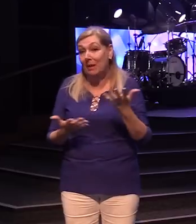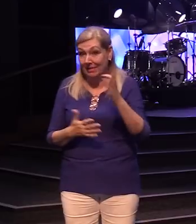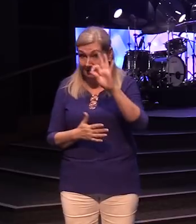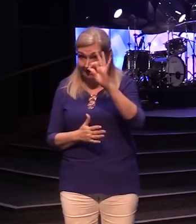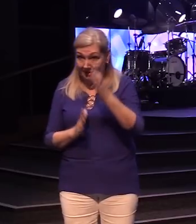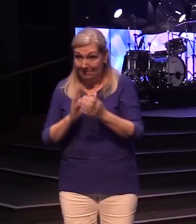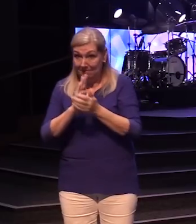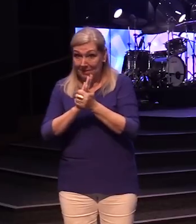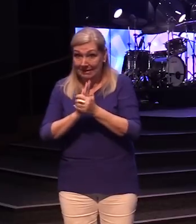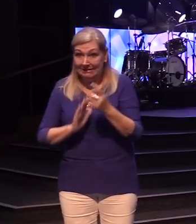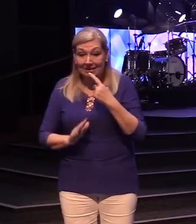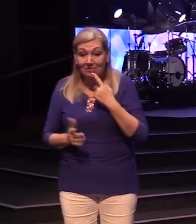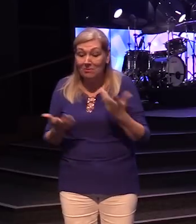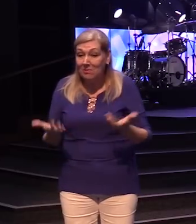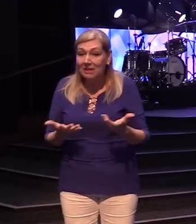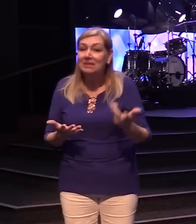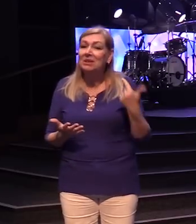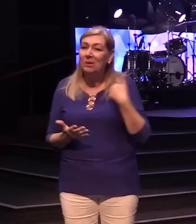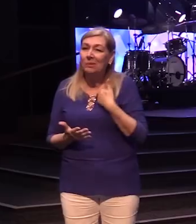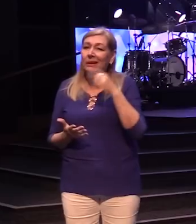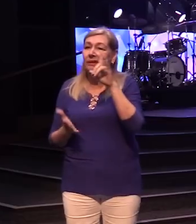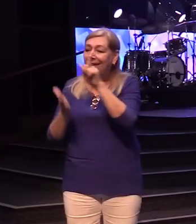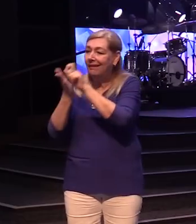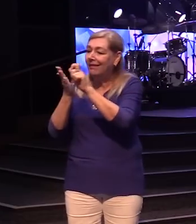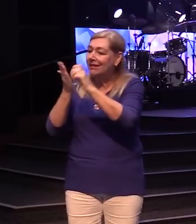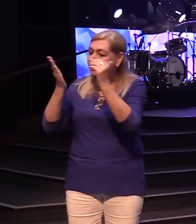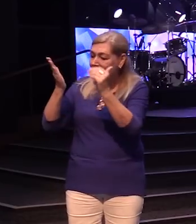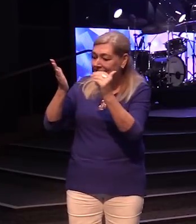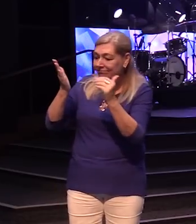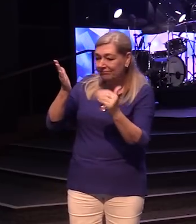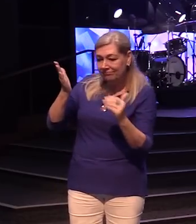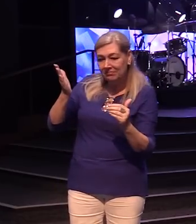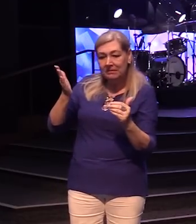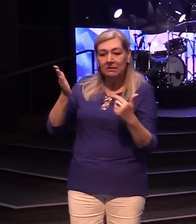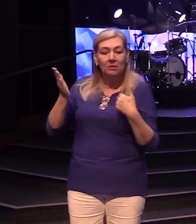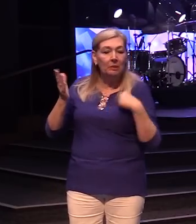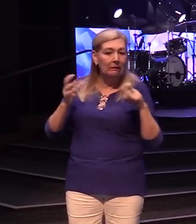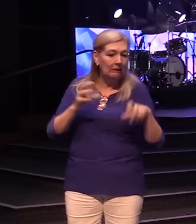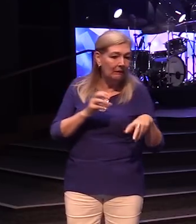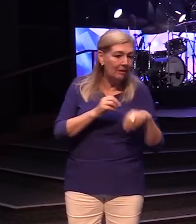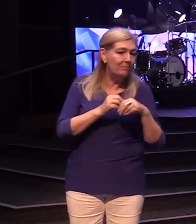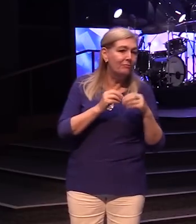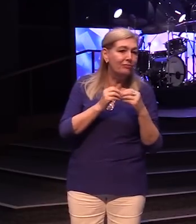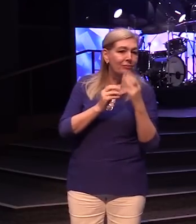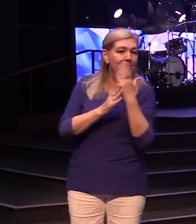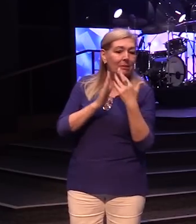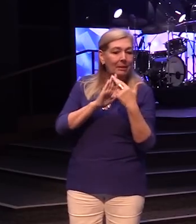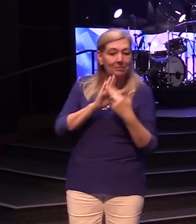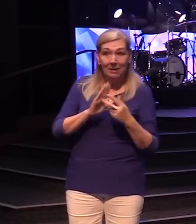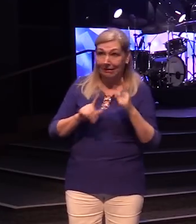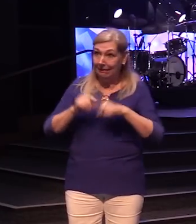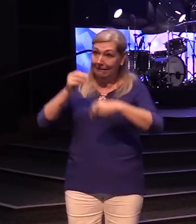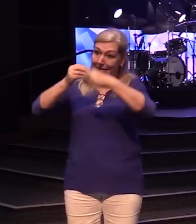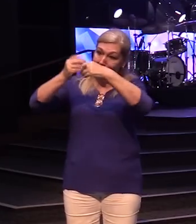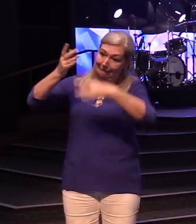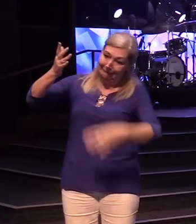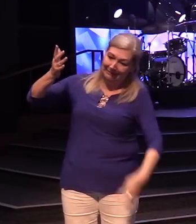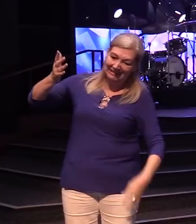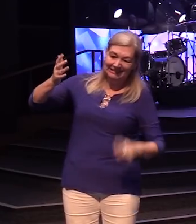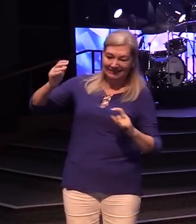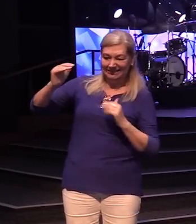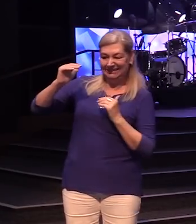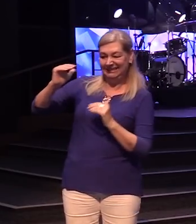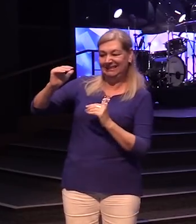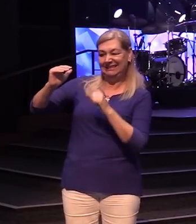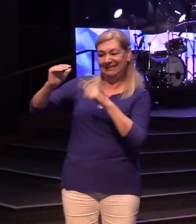says, okay, we've listed some of these, and we may list some more, but we can't list them all.